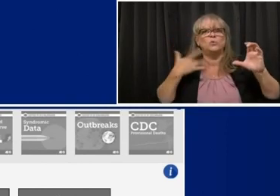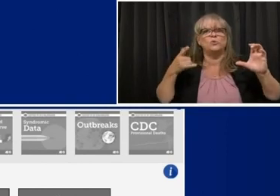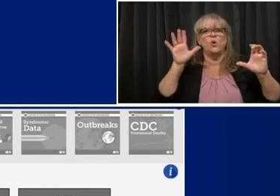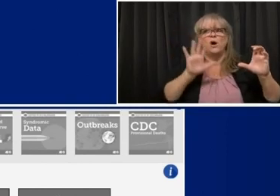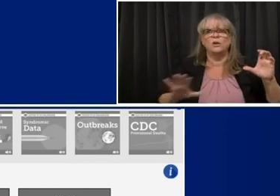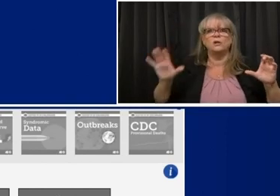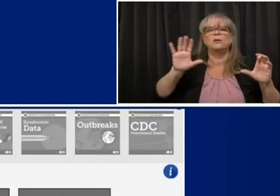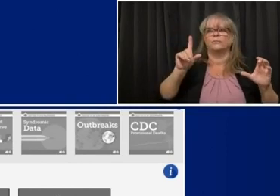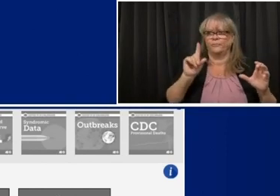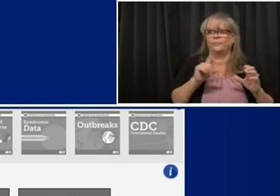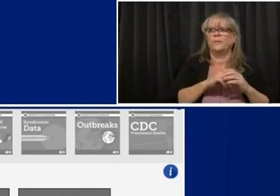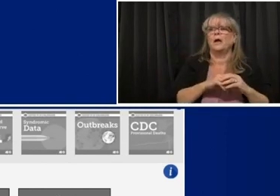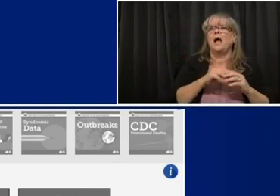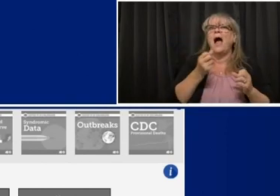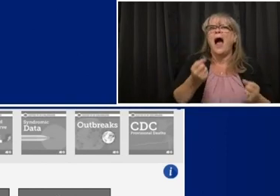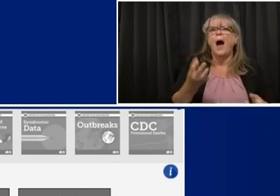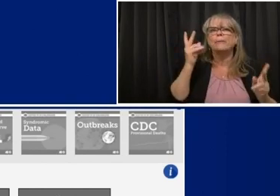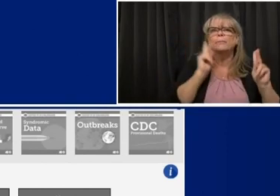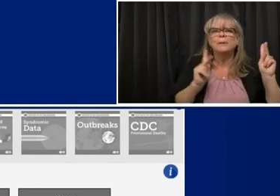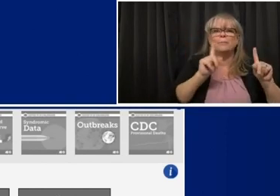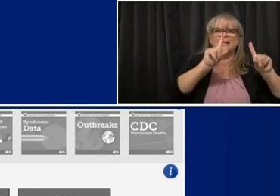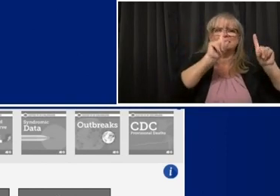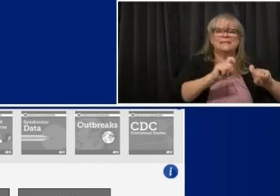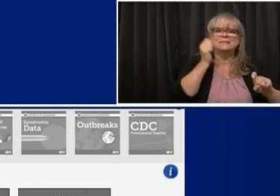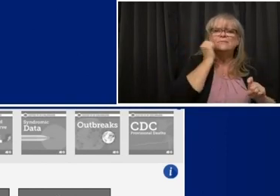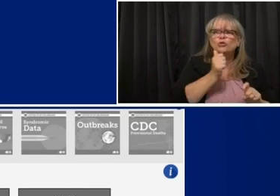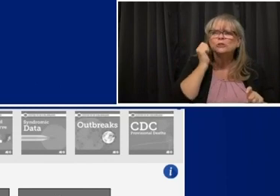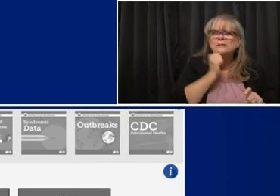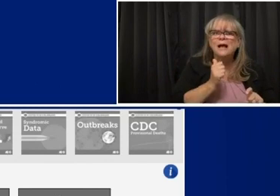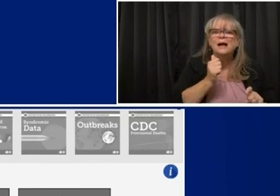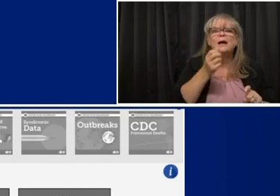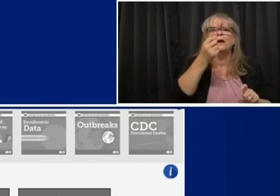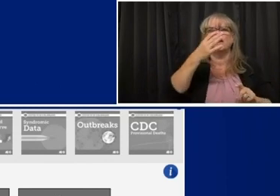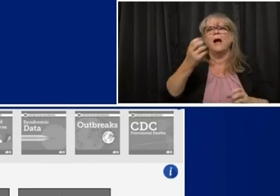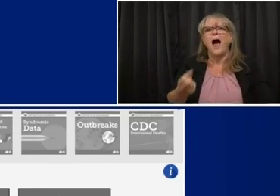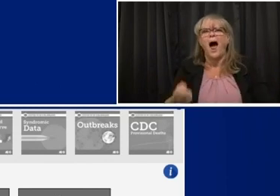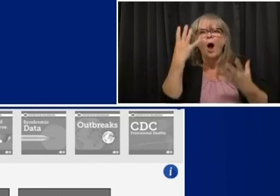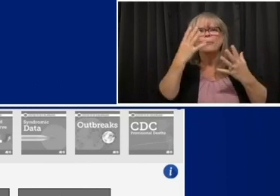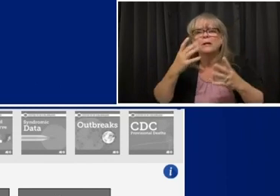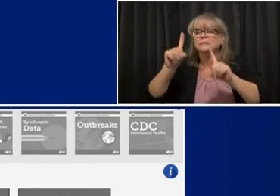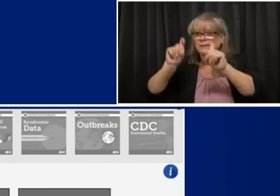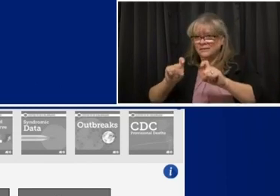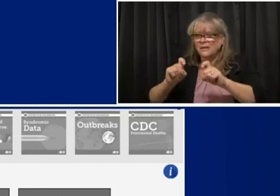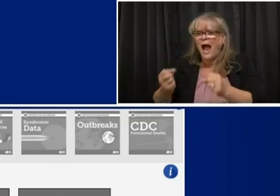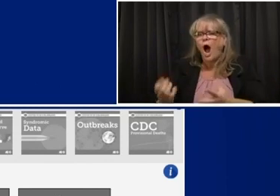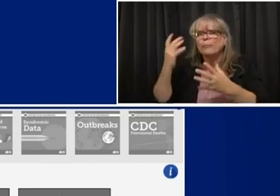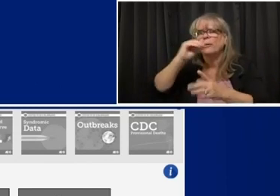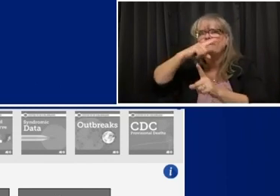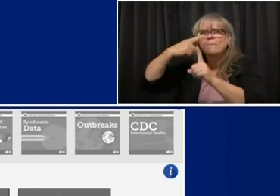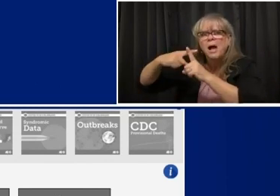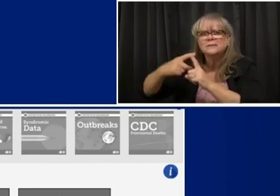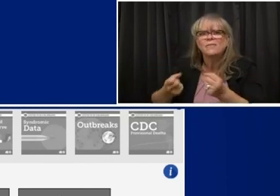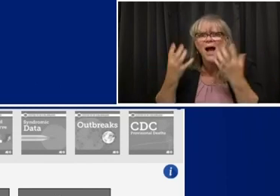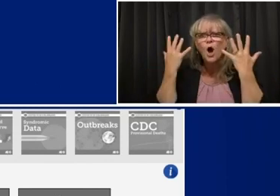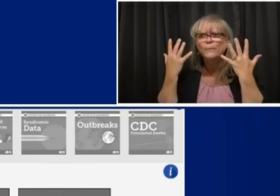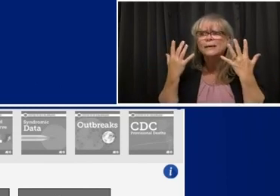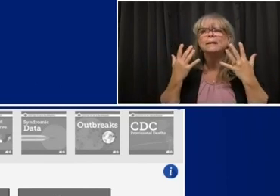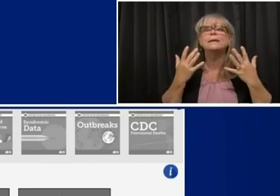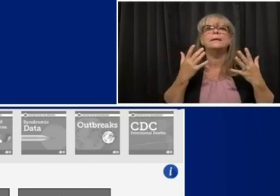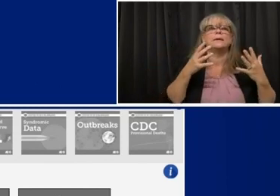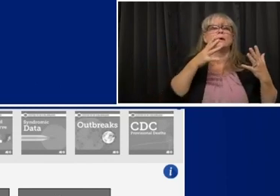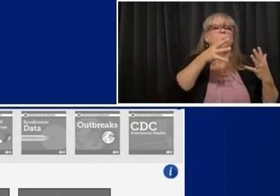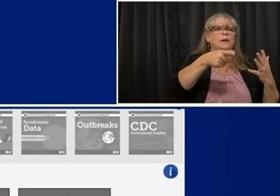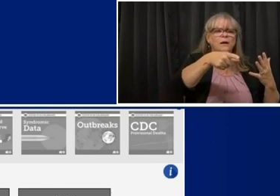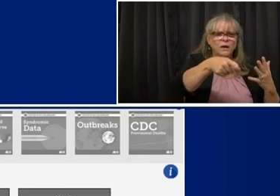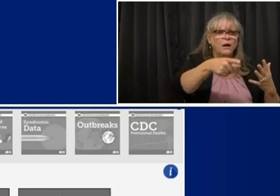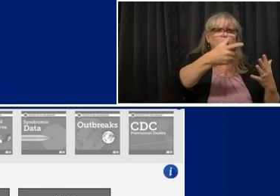of testing that's occurring, as well as the percent positivity value. But what we are allowing you to do now is to really interact with the data in